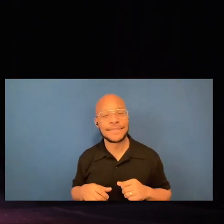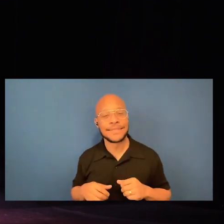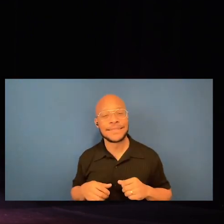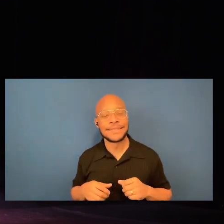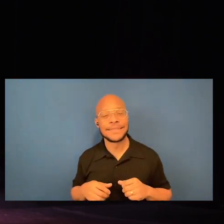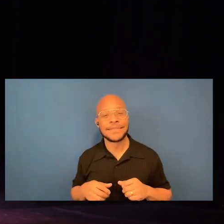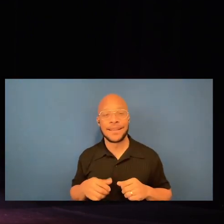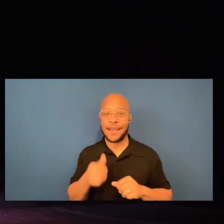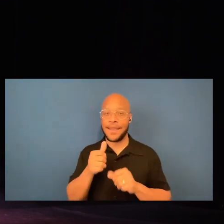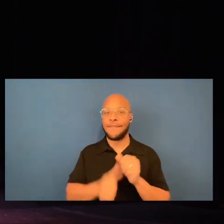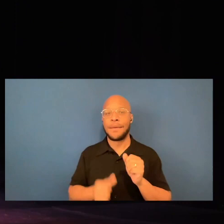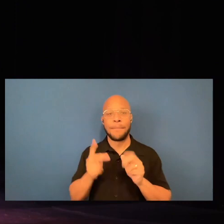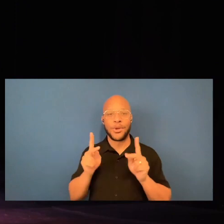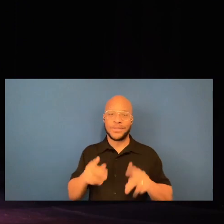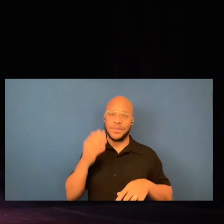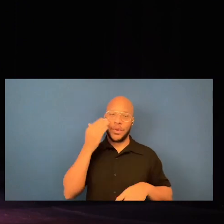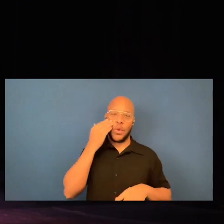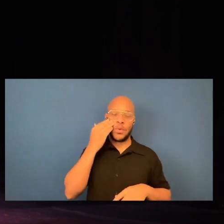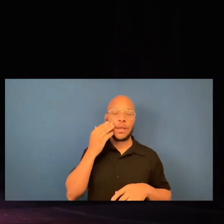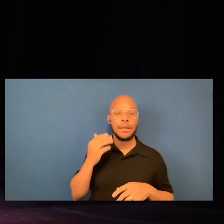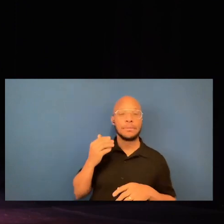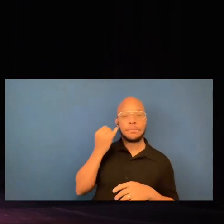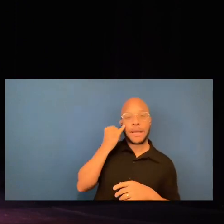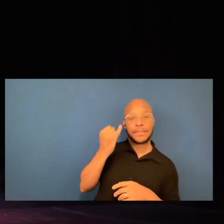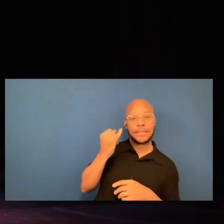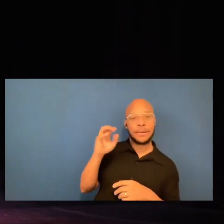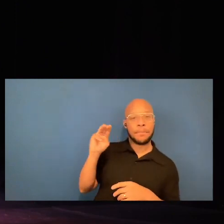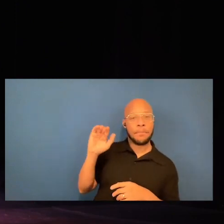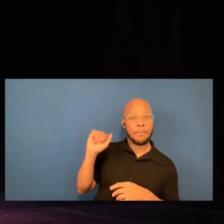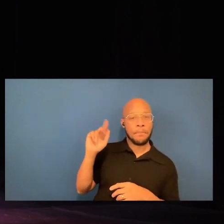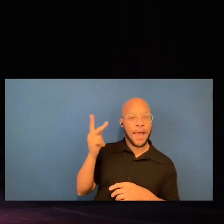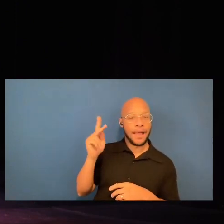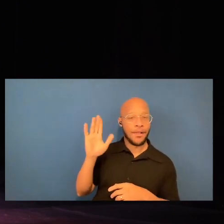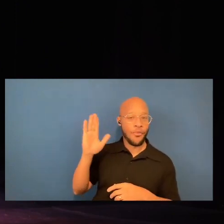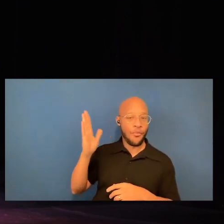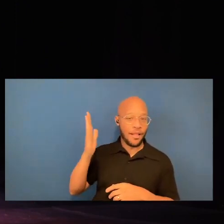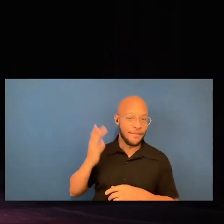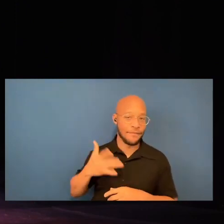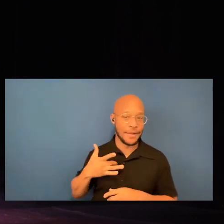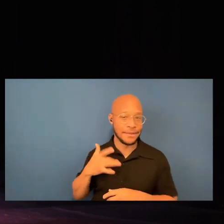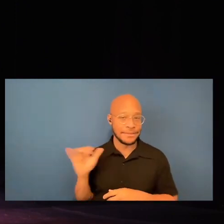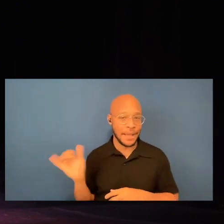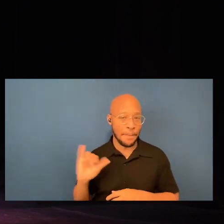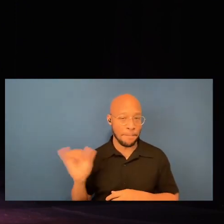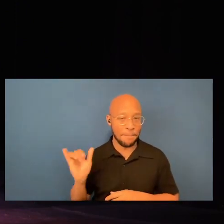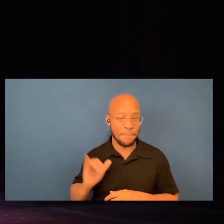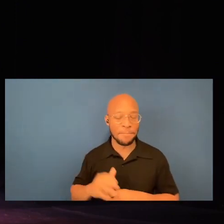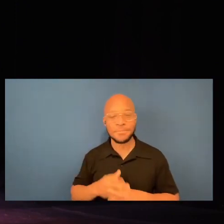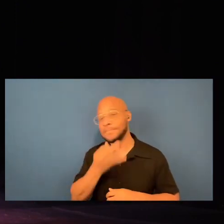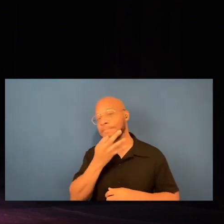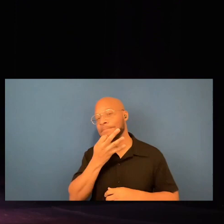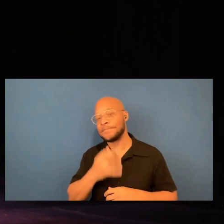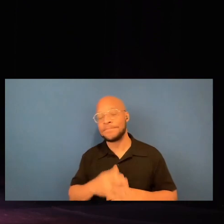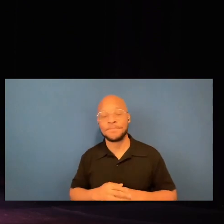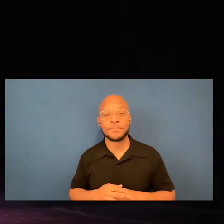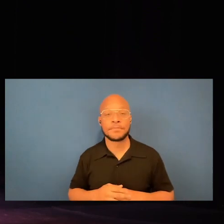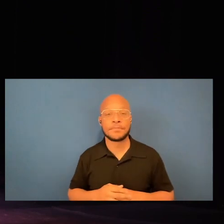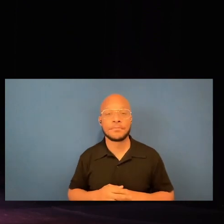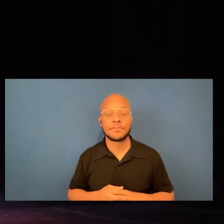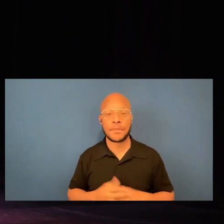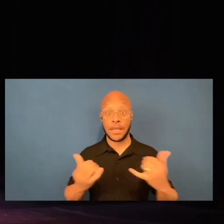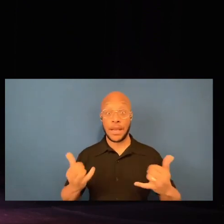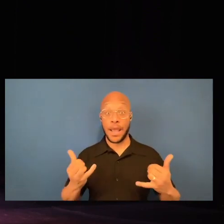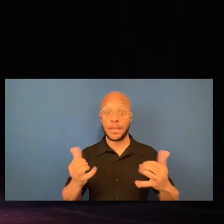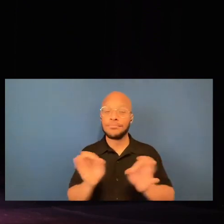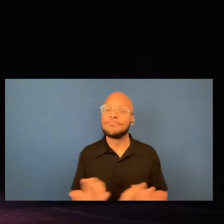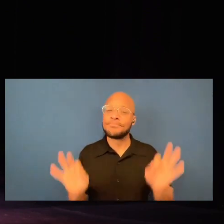some tone to that, too. And I really think that today means something, and that it can. That this